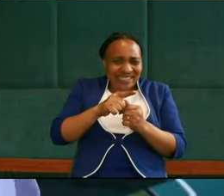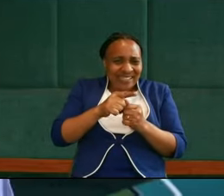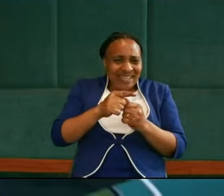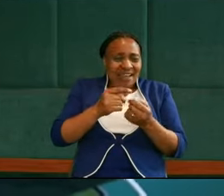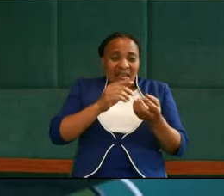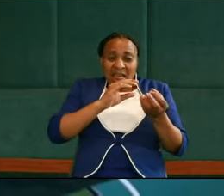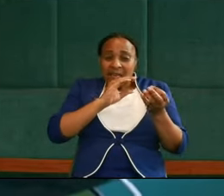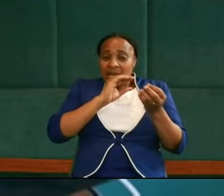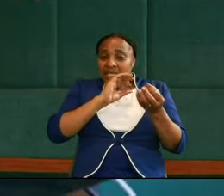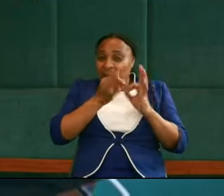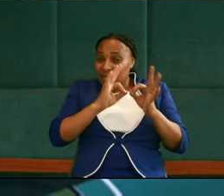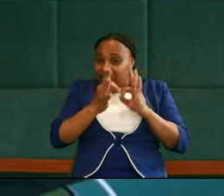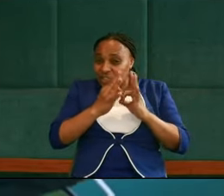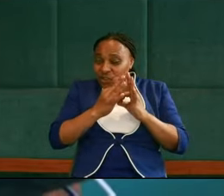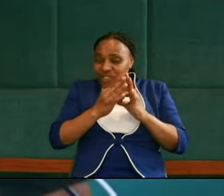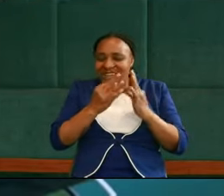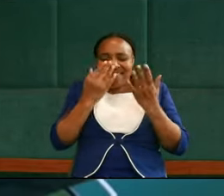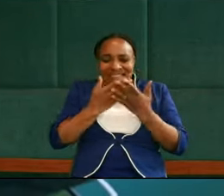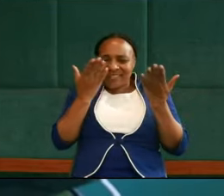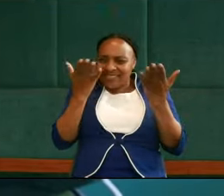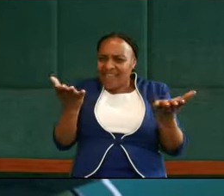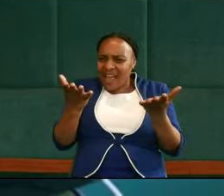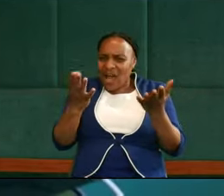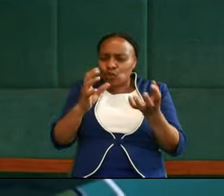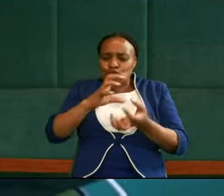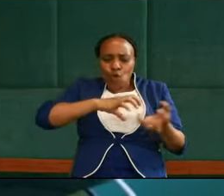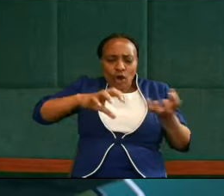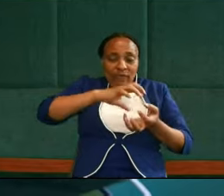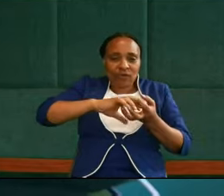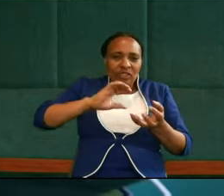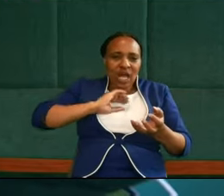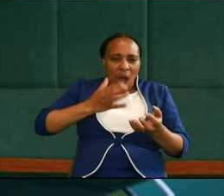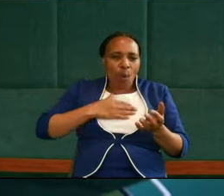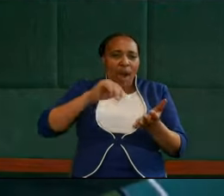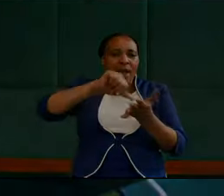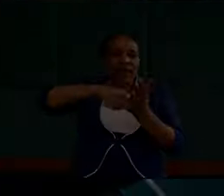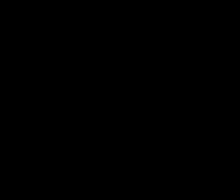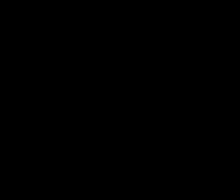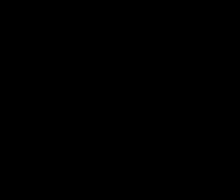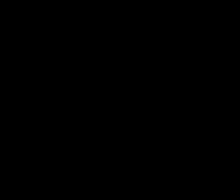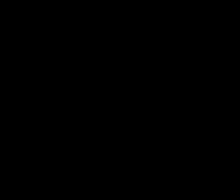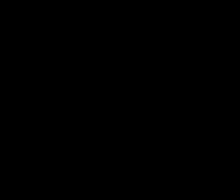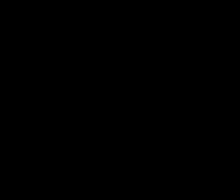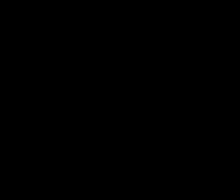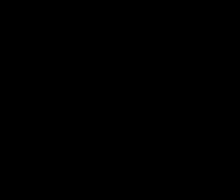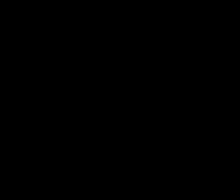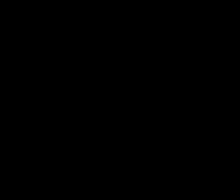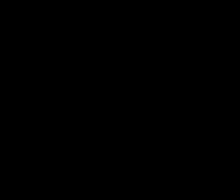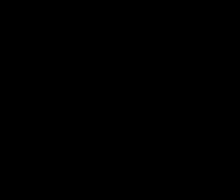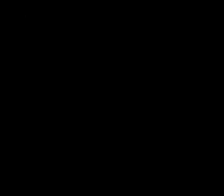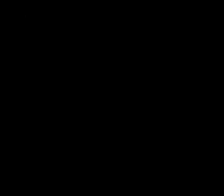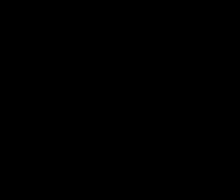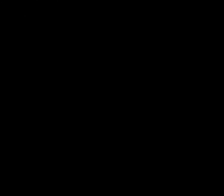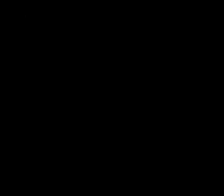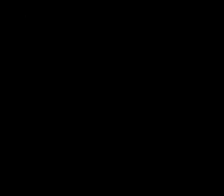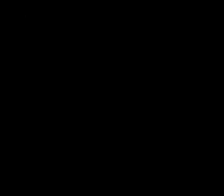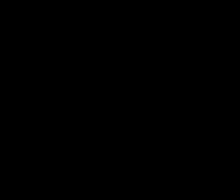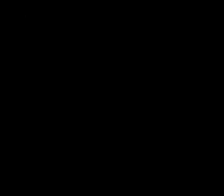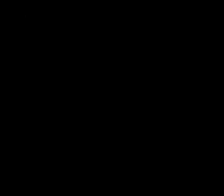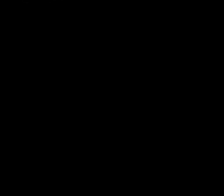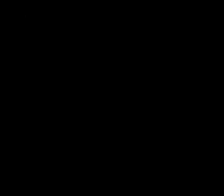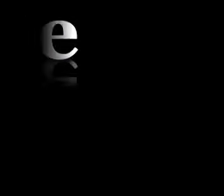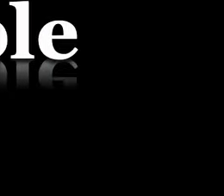attempt to compromise so that we sell out our identity, sell out our heritage, sell out